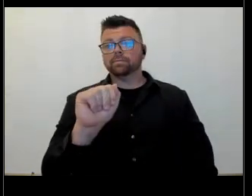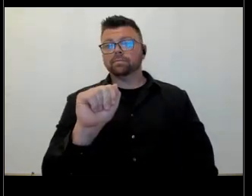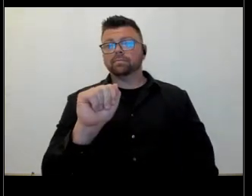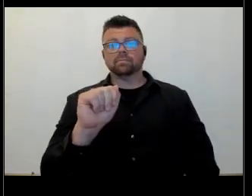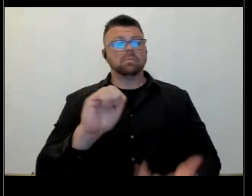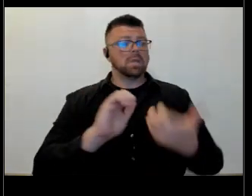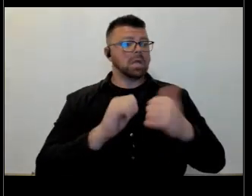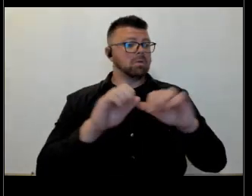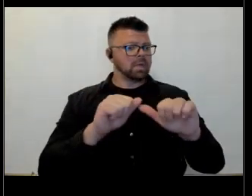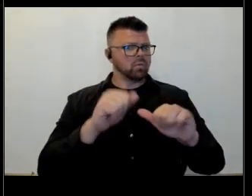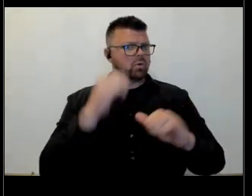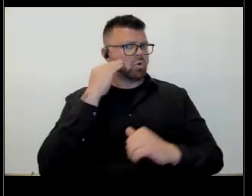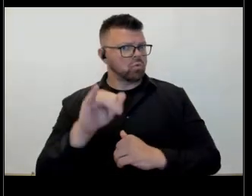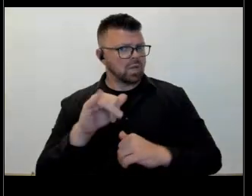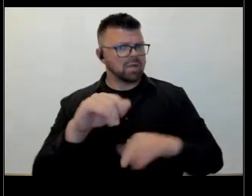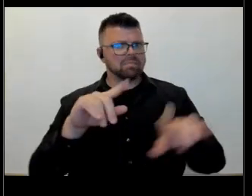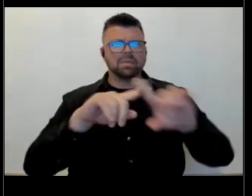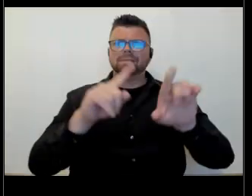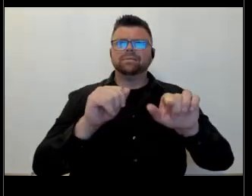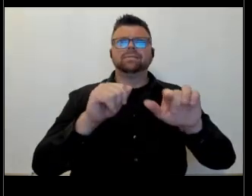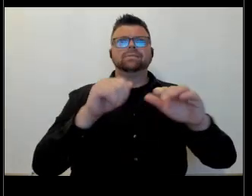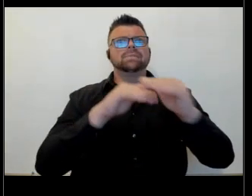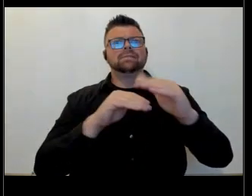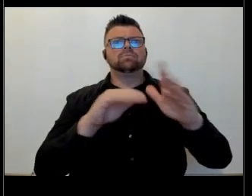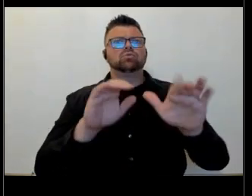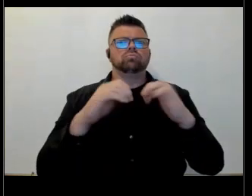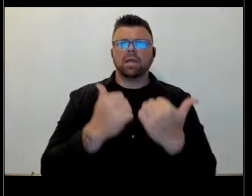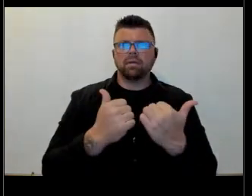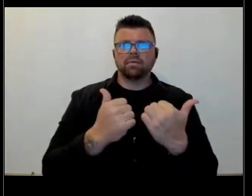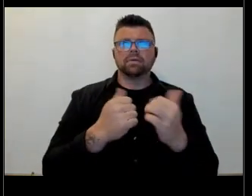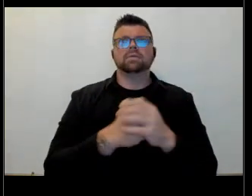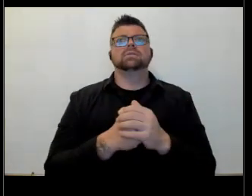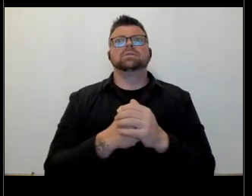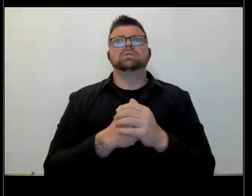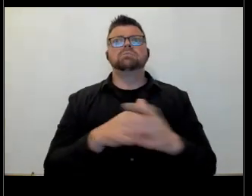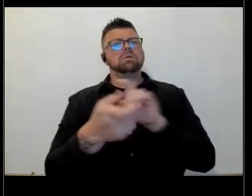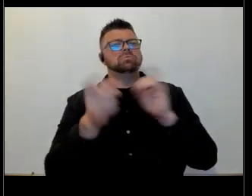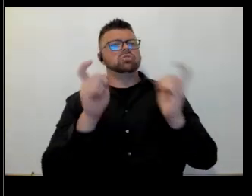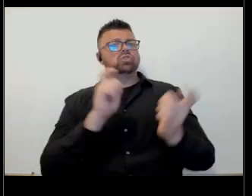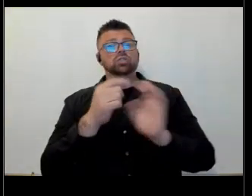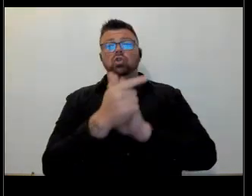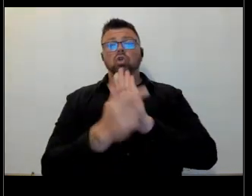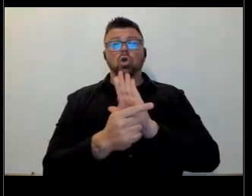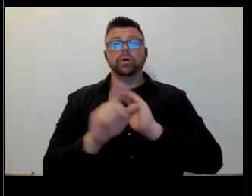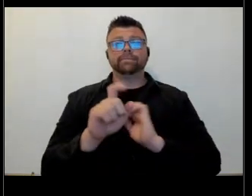be aware of the different accessible areas and changes to the law?